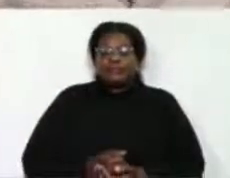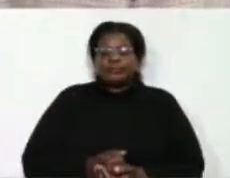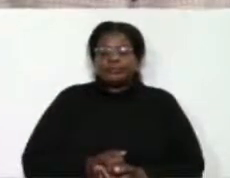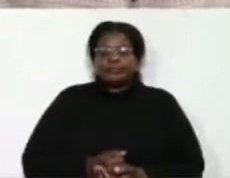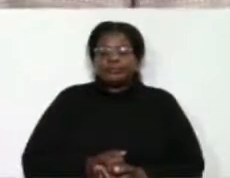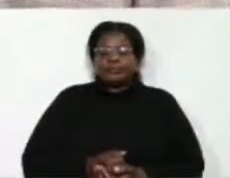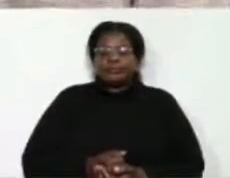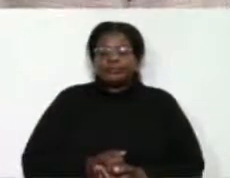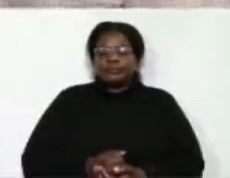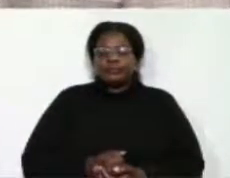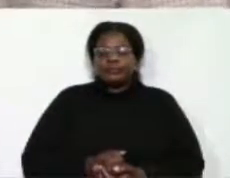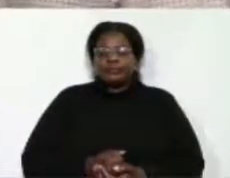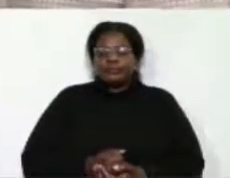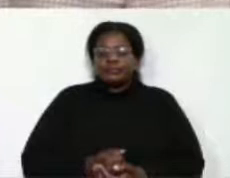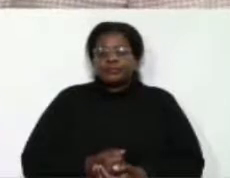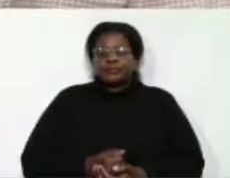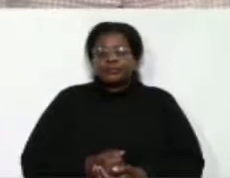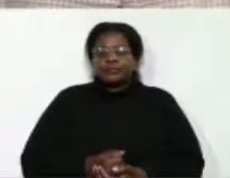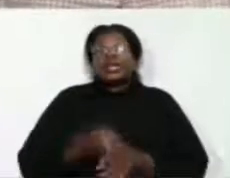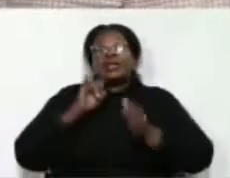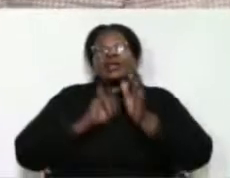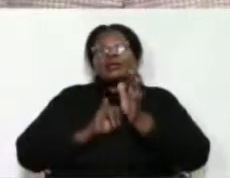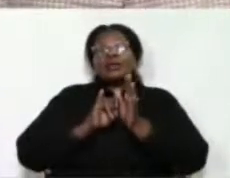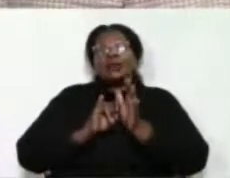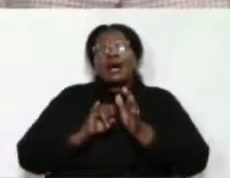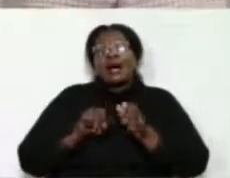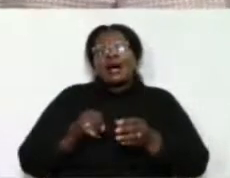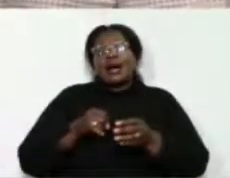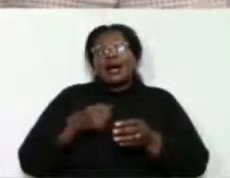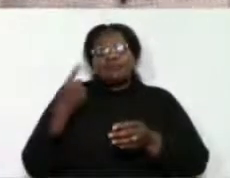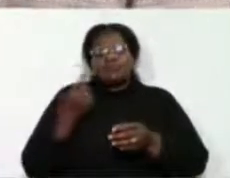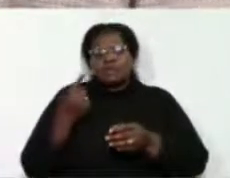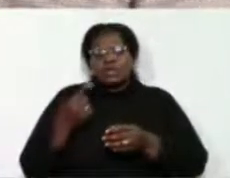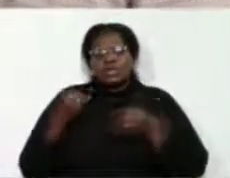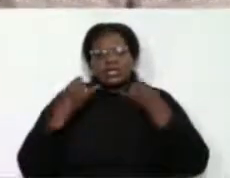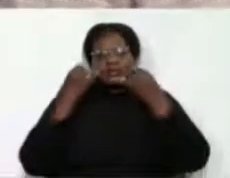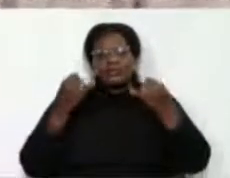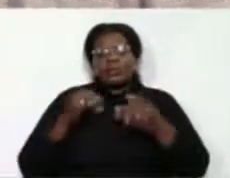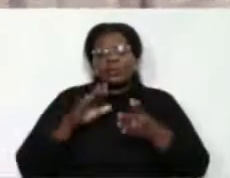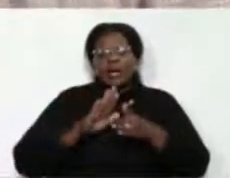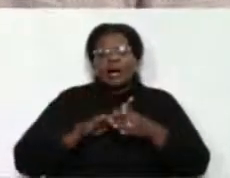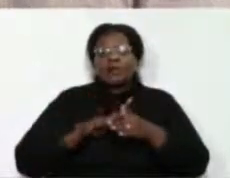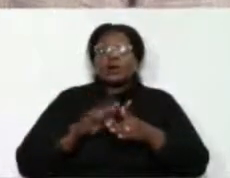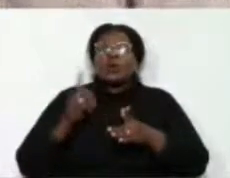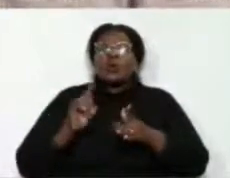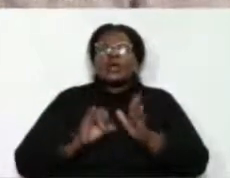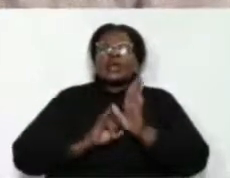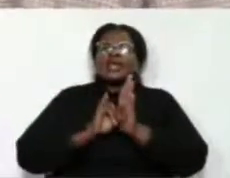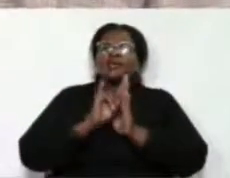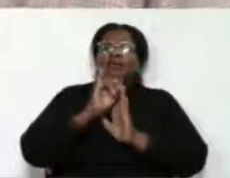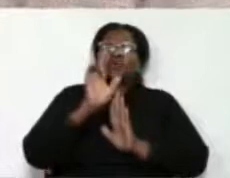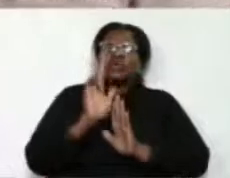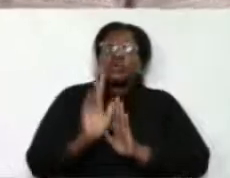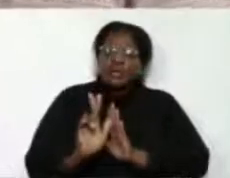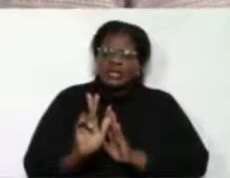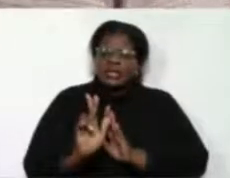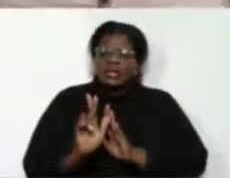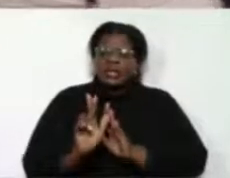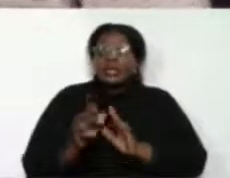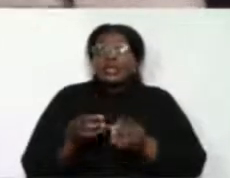something happens that improves your business or gives you an idea. So that's kind of like, that's my get out clause if I say anything